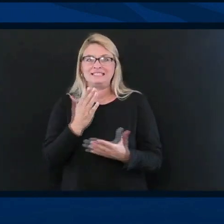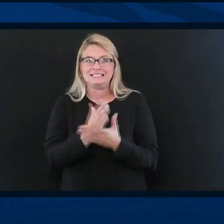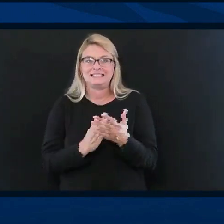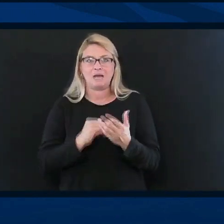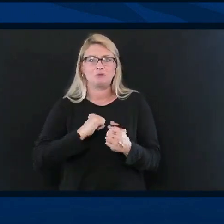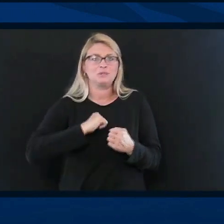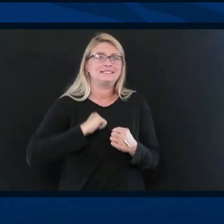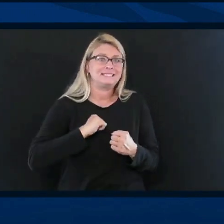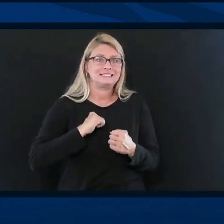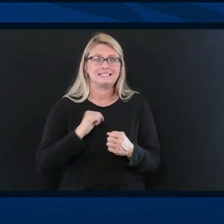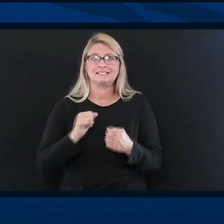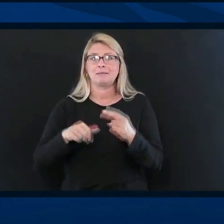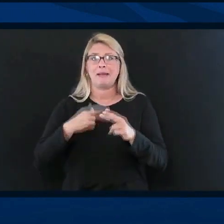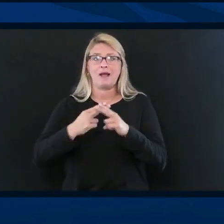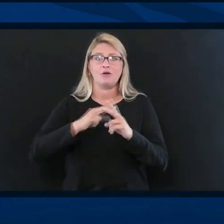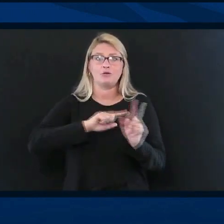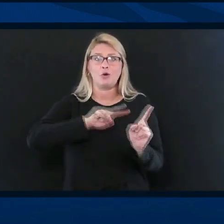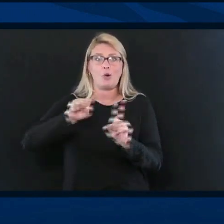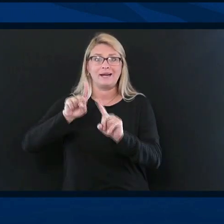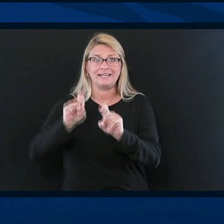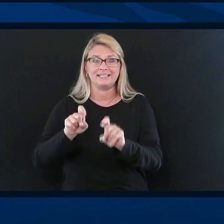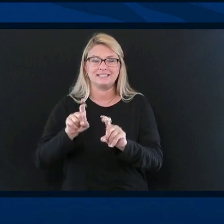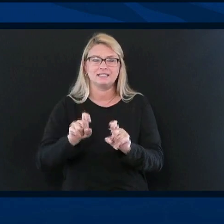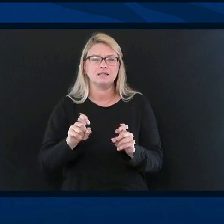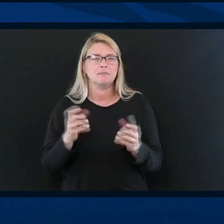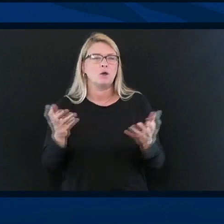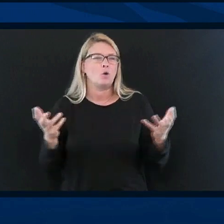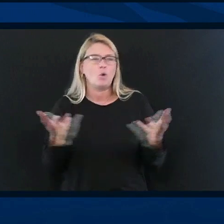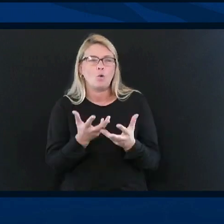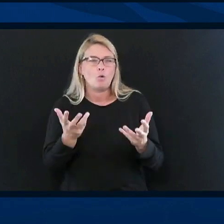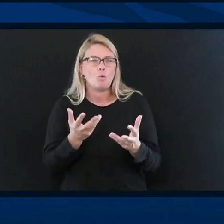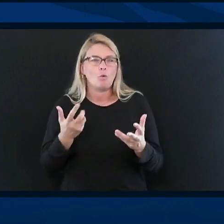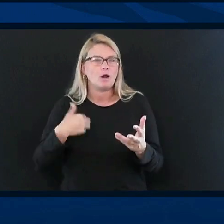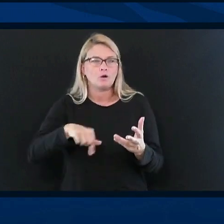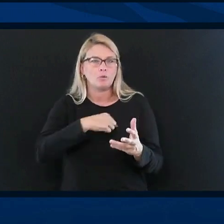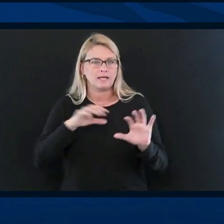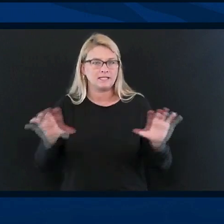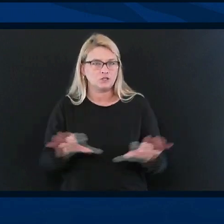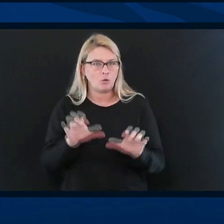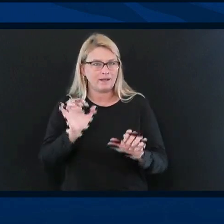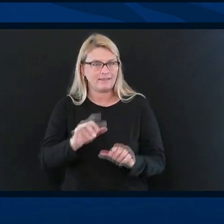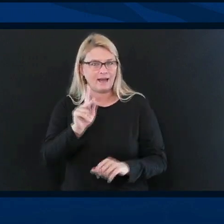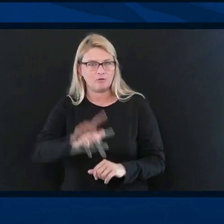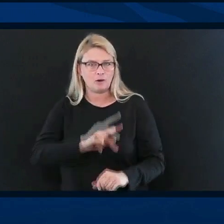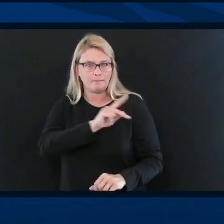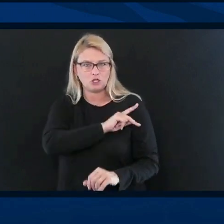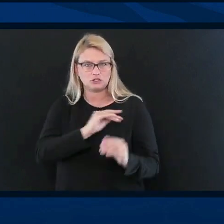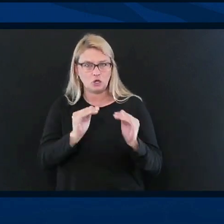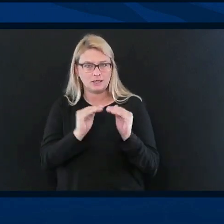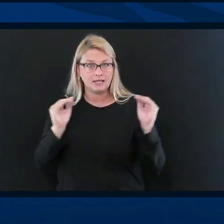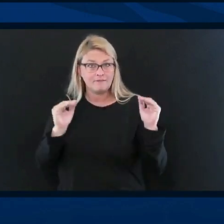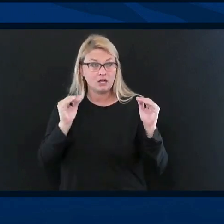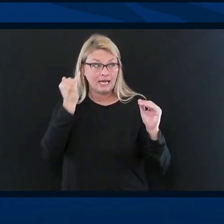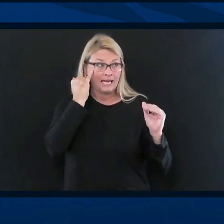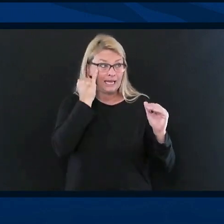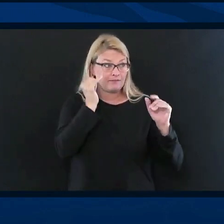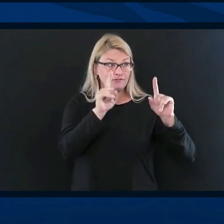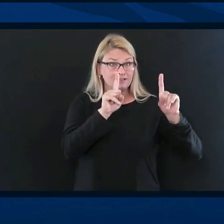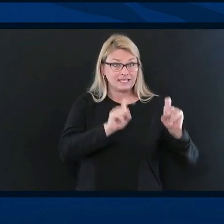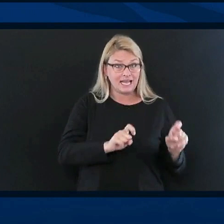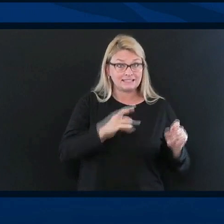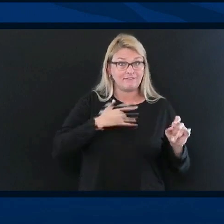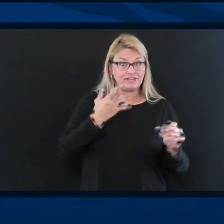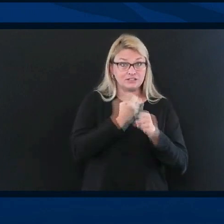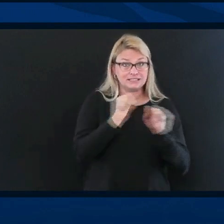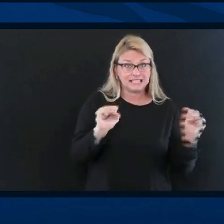individuals getting testing, but what is the state doing to incentivize that on a personal level? Make it so they do get tested and they feel safe no